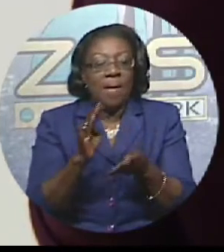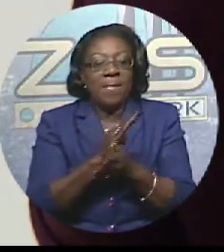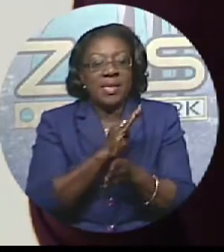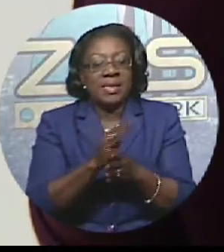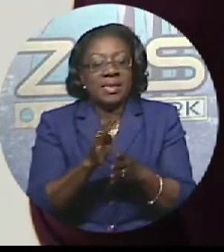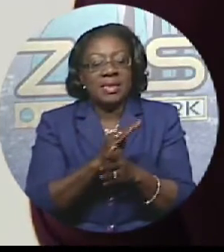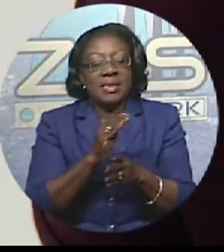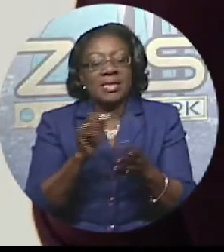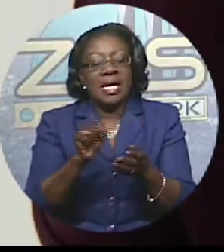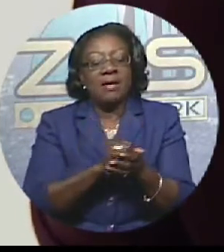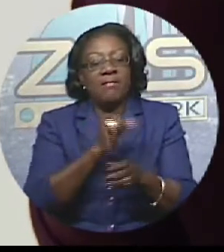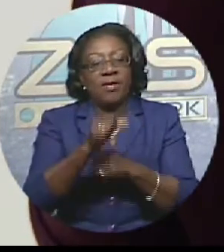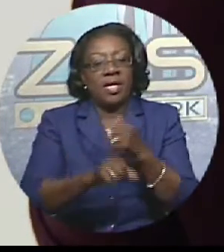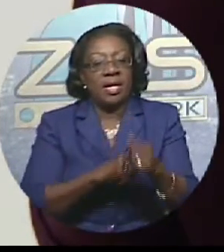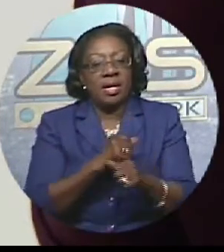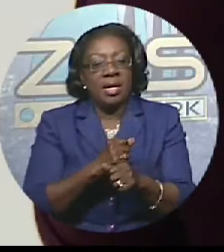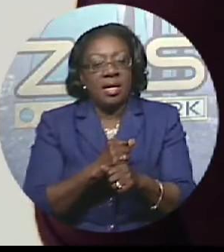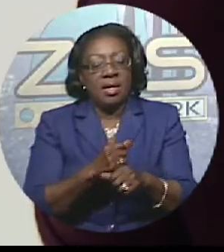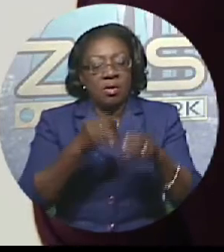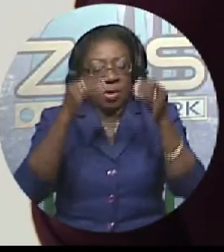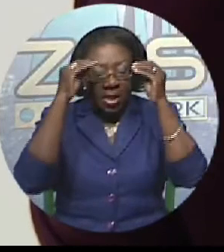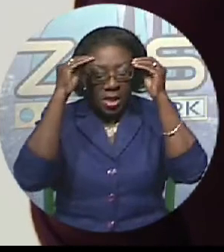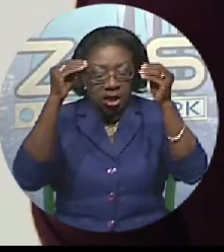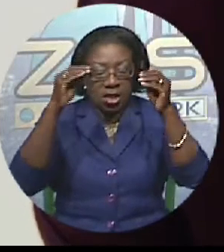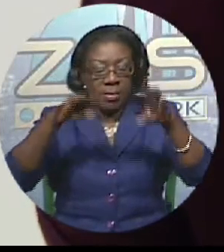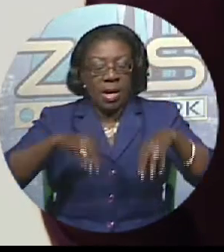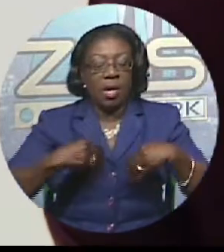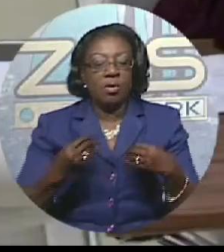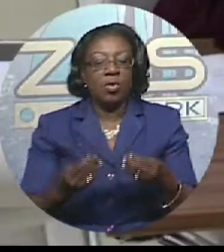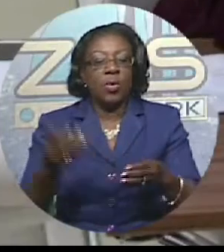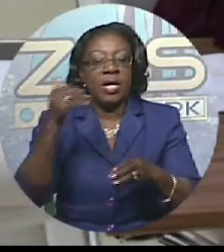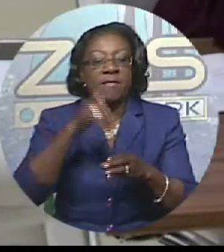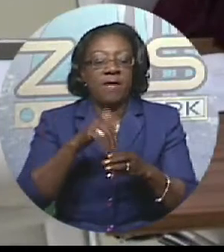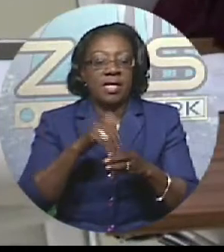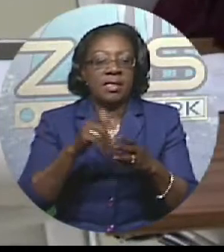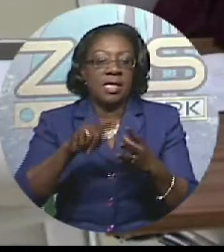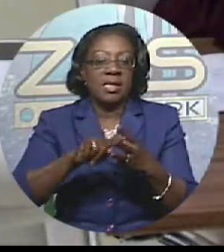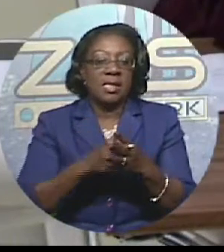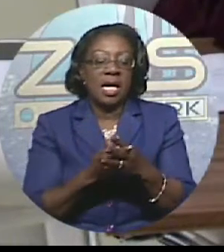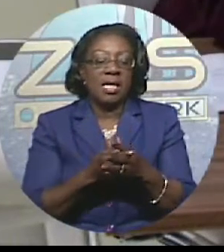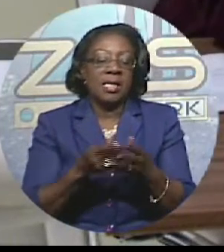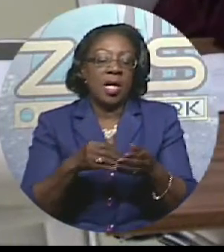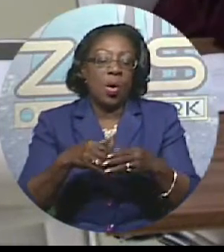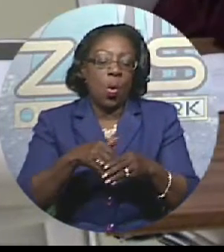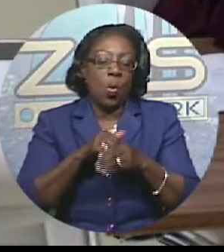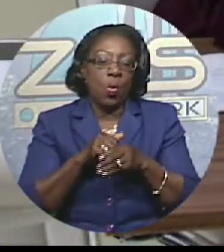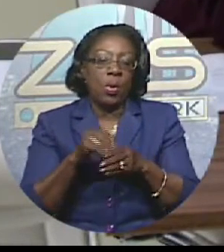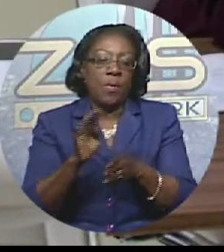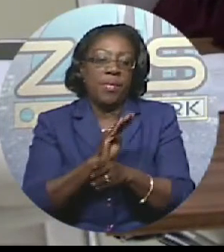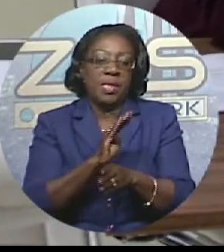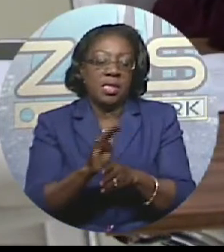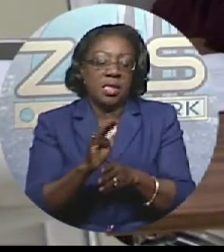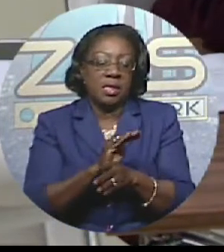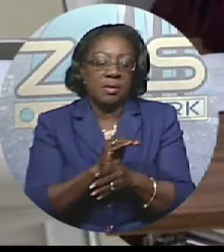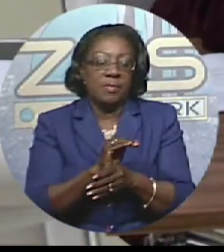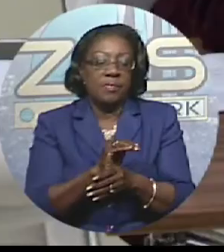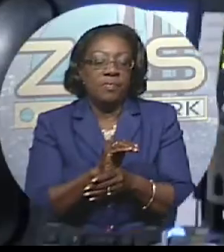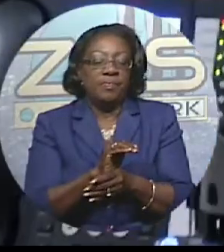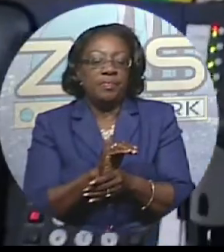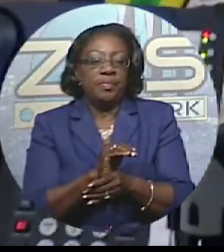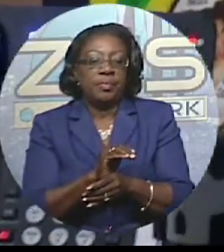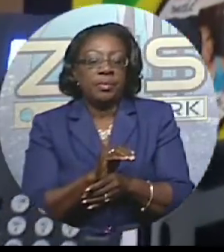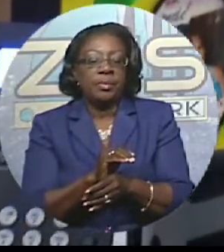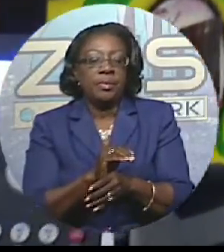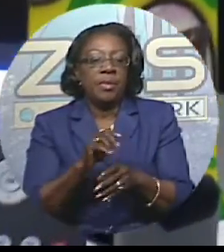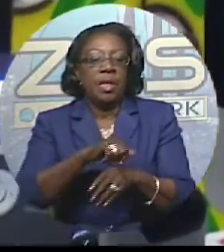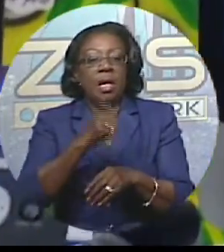to invest and start up businesses that are a niche market that, you know, they could be successful at. Ida Luck is not solely sponsoring this initiative. Other